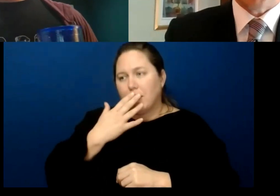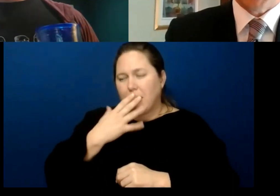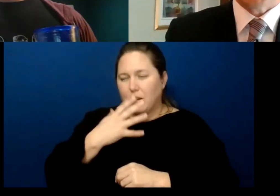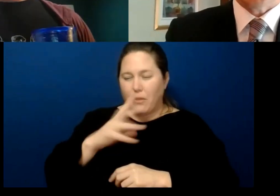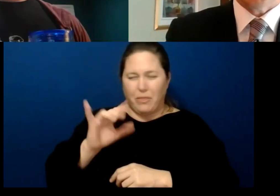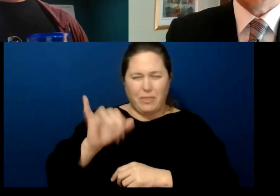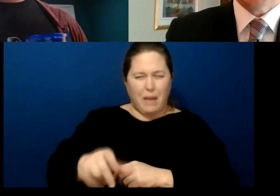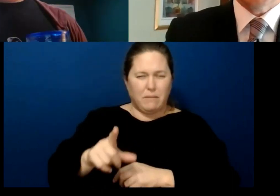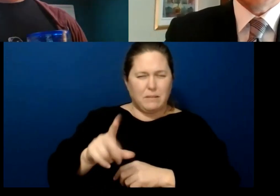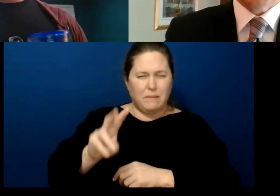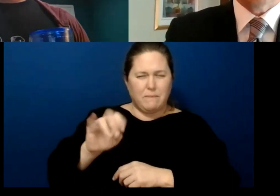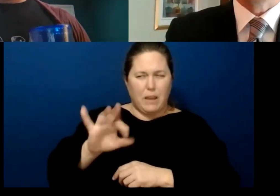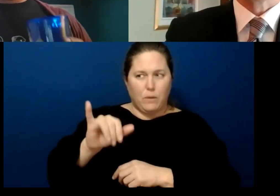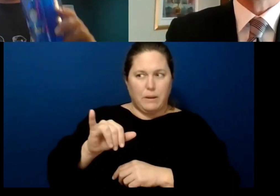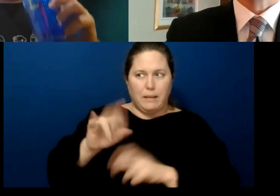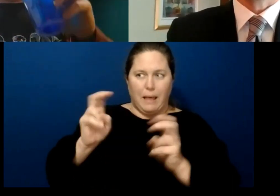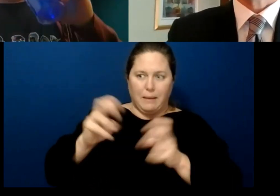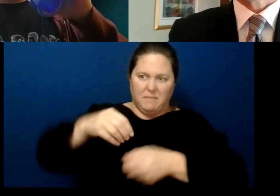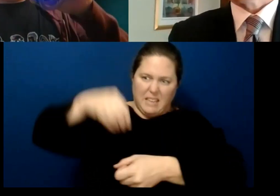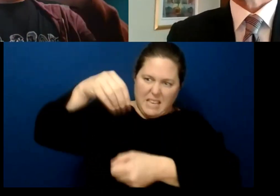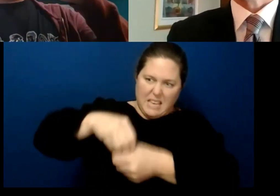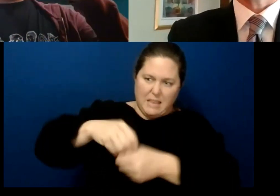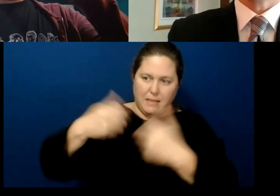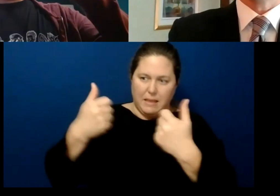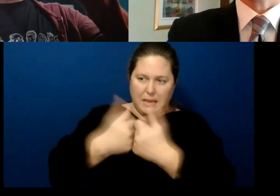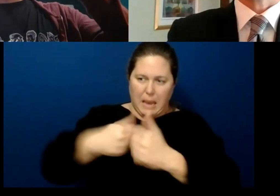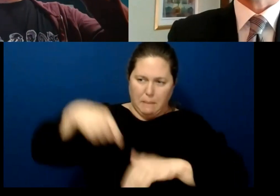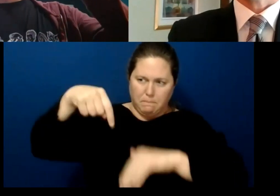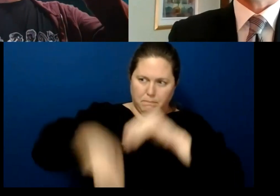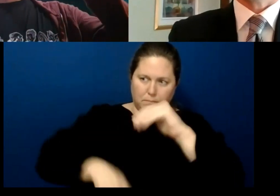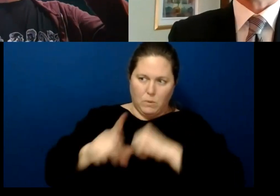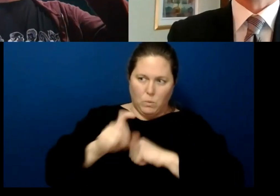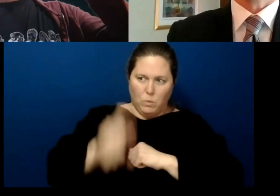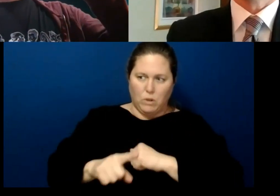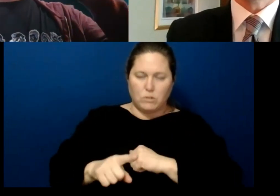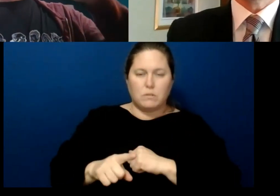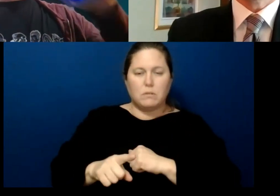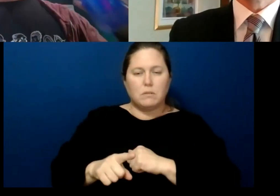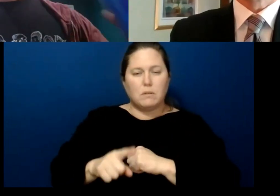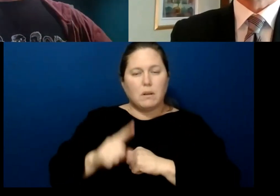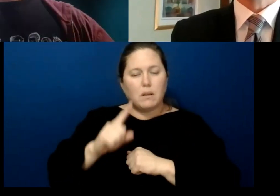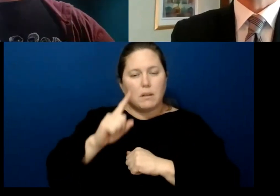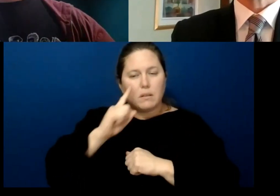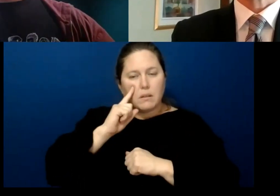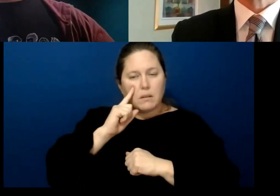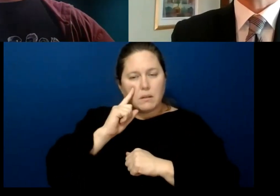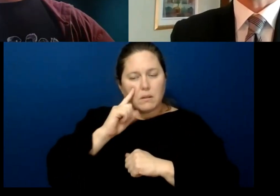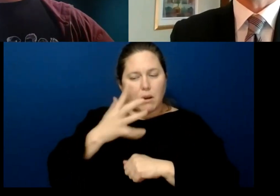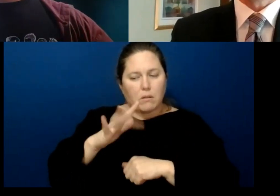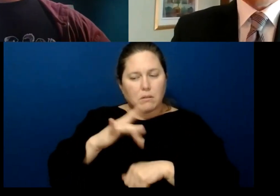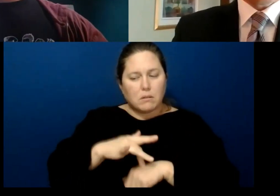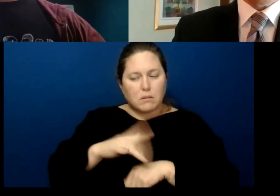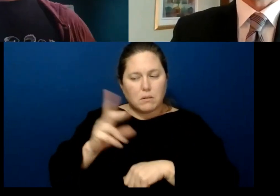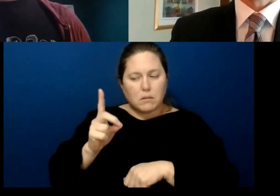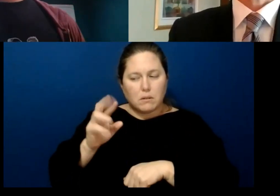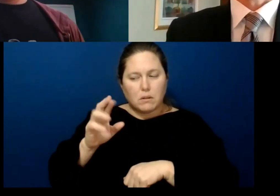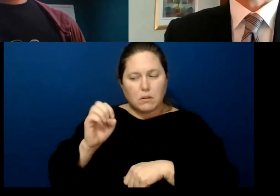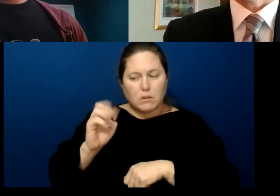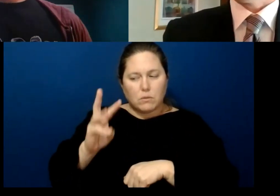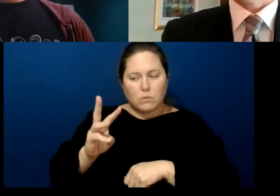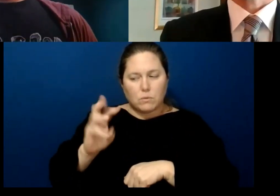thought I could throw it at you. Yeah. And you've touched on it a little bit, but this question from Drew Skinner, Kellum High School,